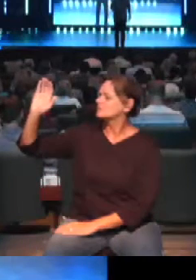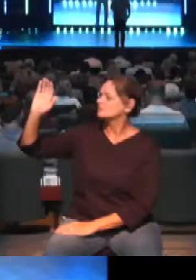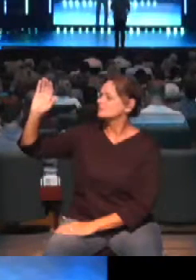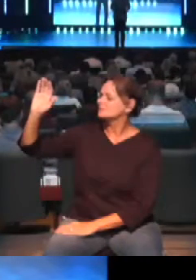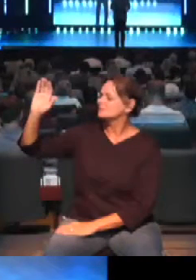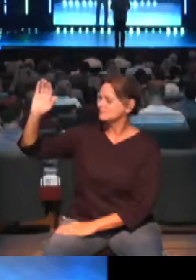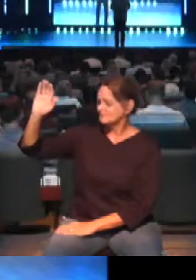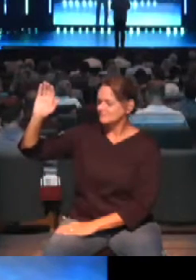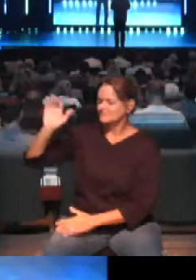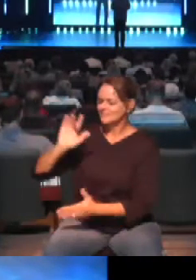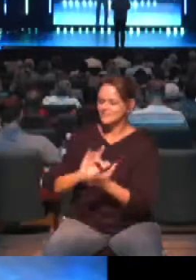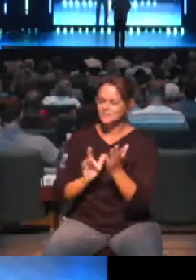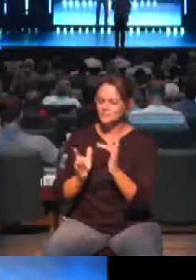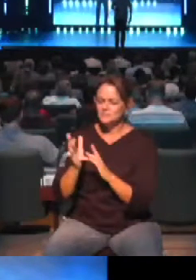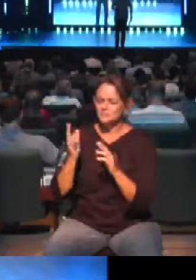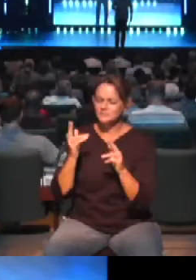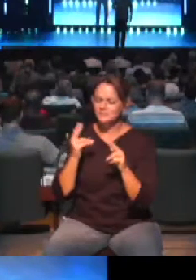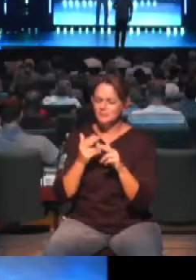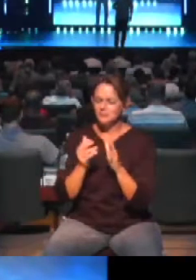In Jesus' name,